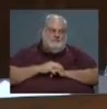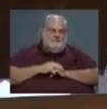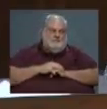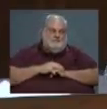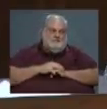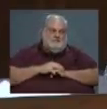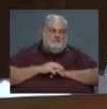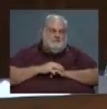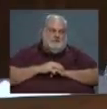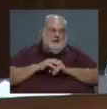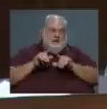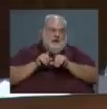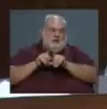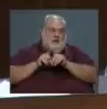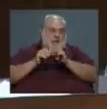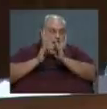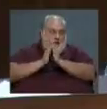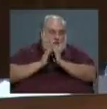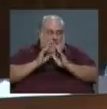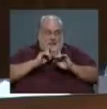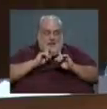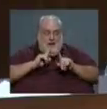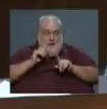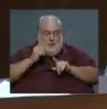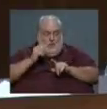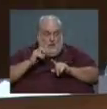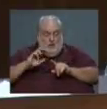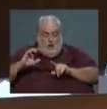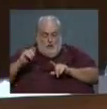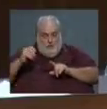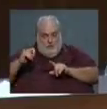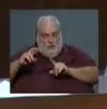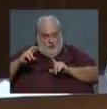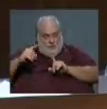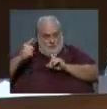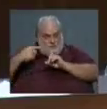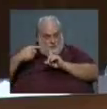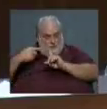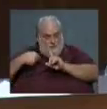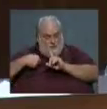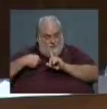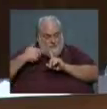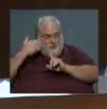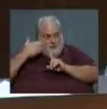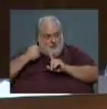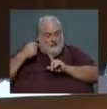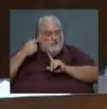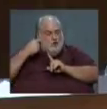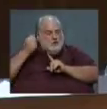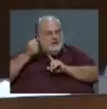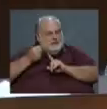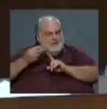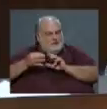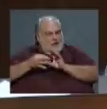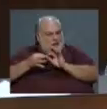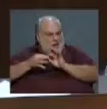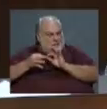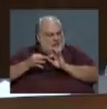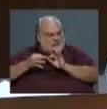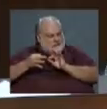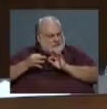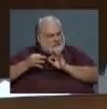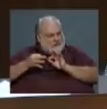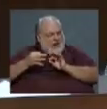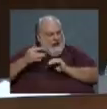And I would also ask if I'm out of order, Mr. Carpenter, if you would notify that, because I've heard several comments today were